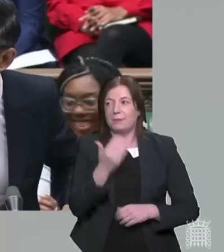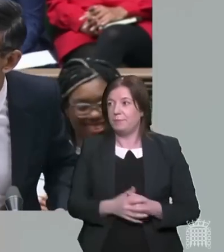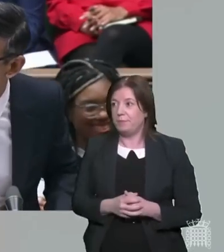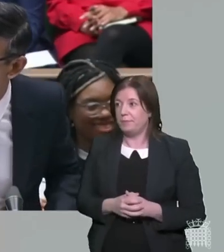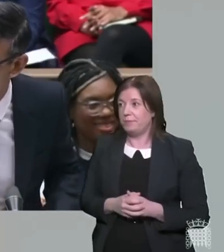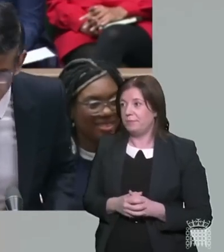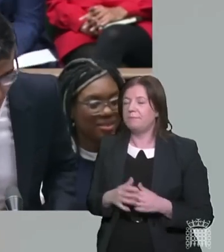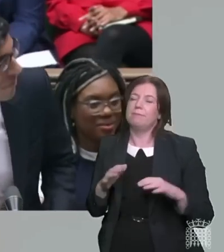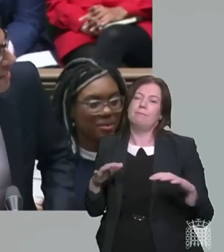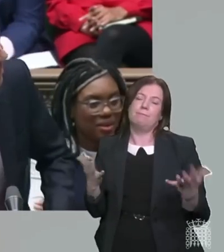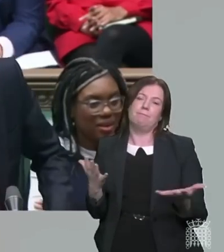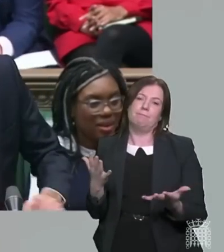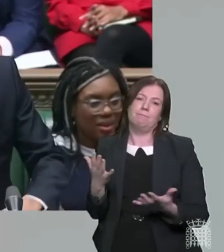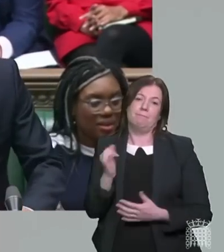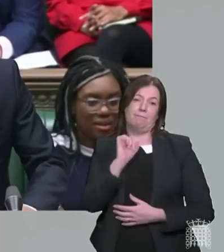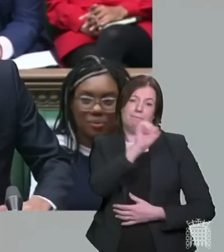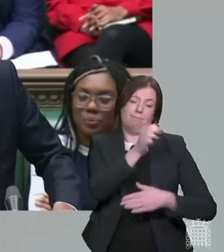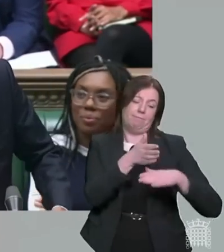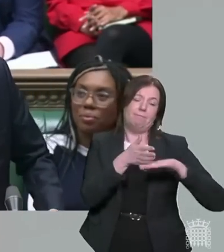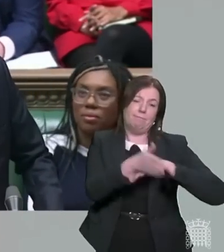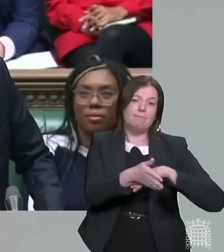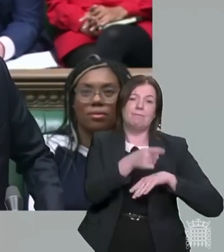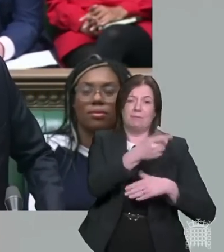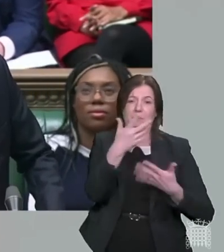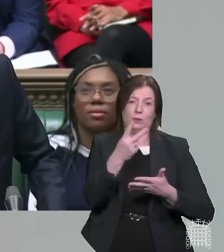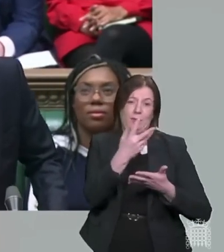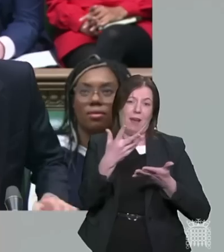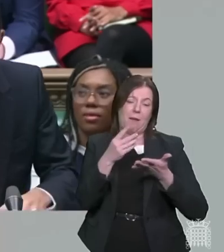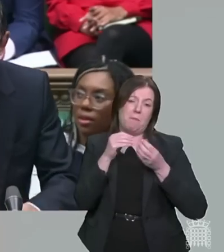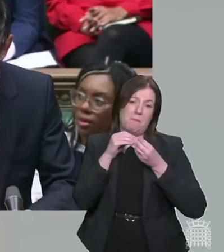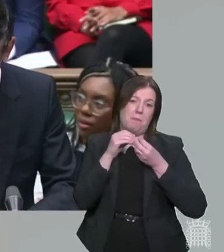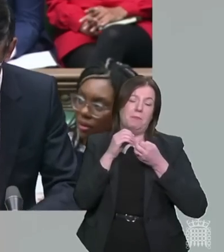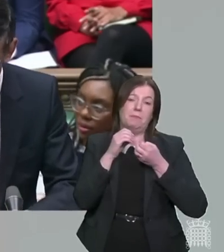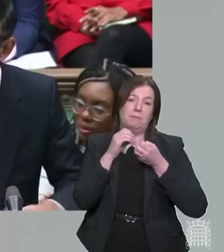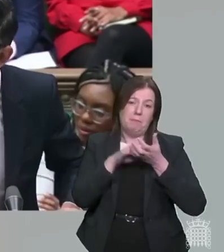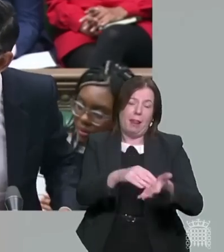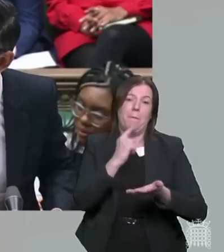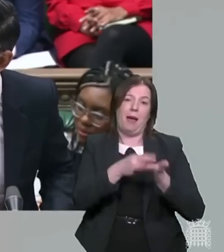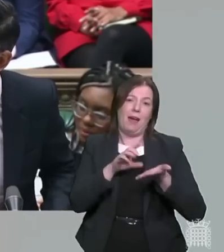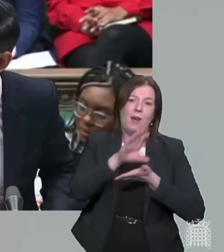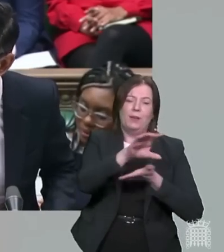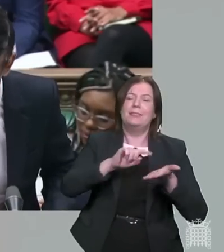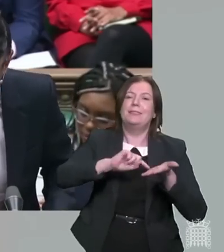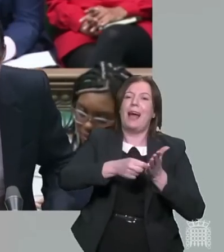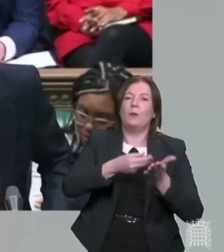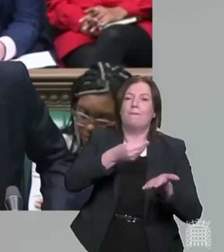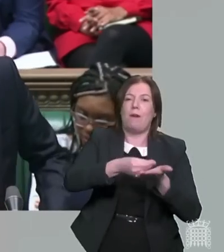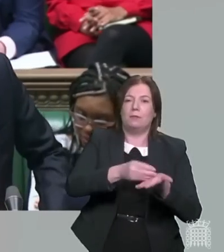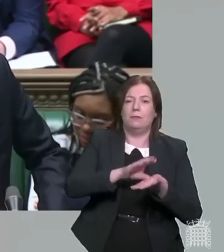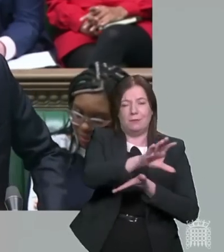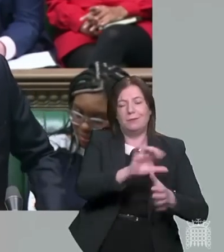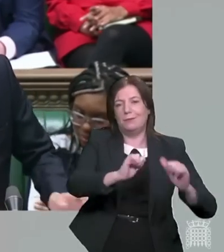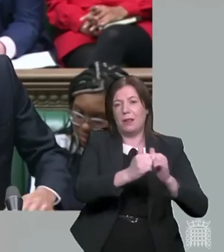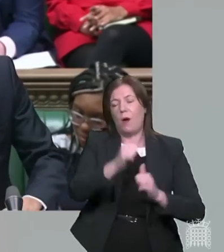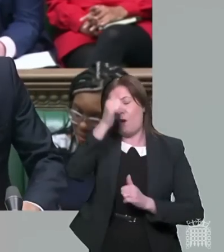And I'm delighted that, thanks to his efforts, Dudley has received £25 million from the Towns Fund. I know there will be disappointment